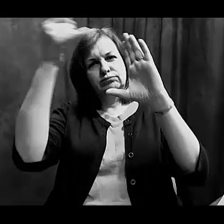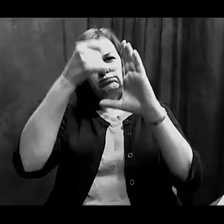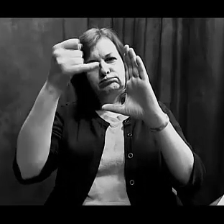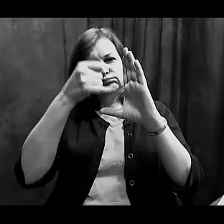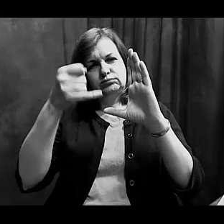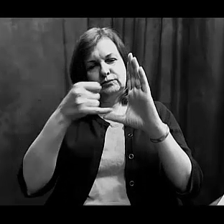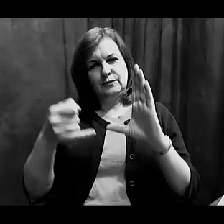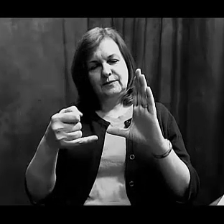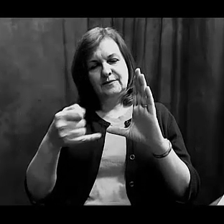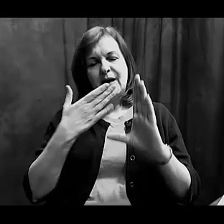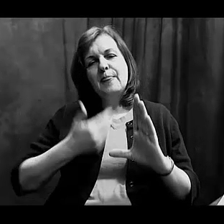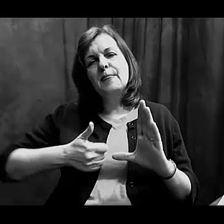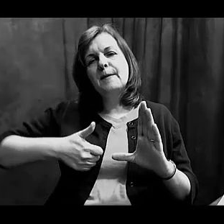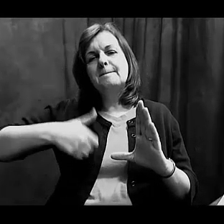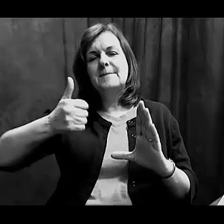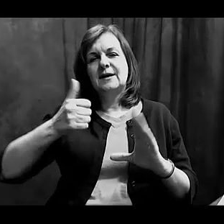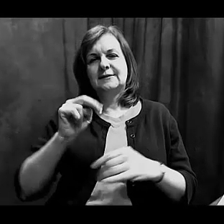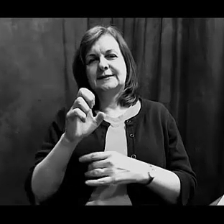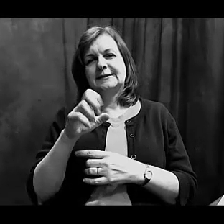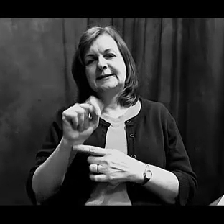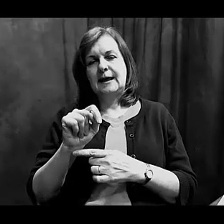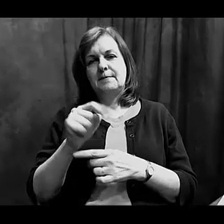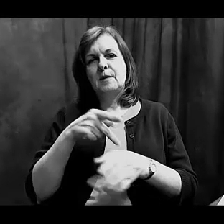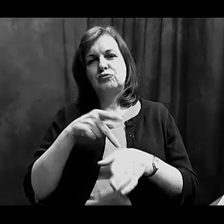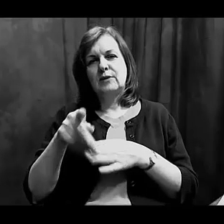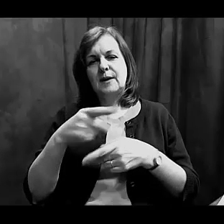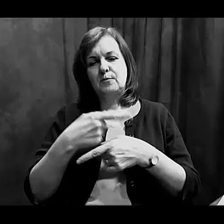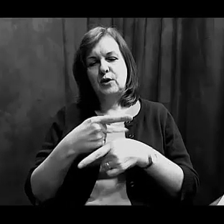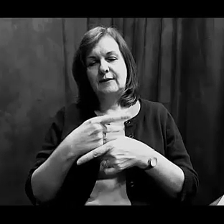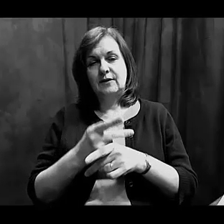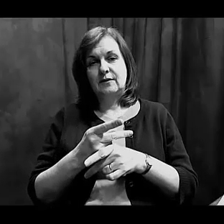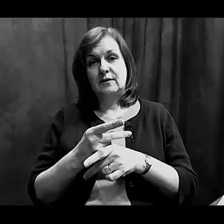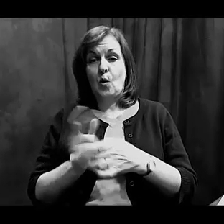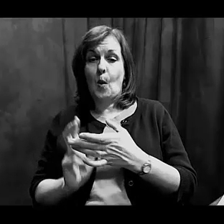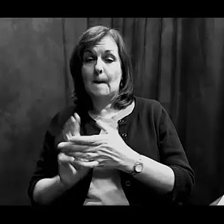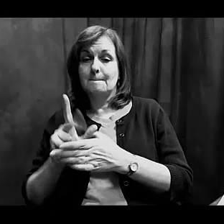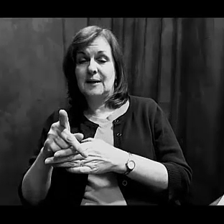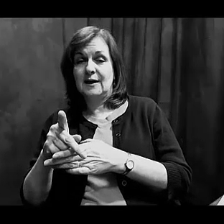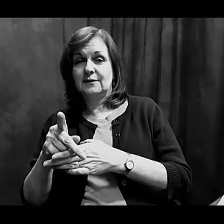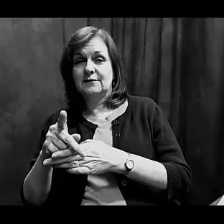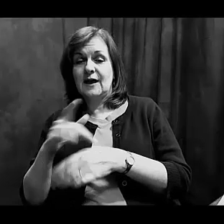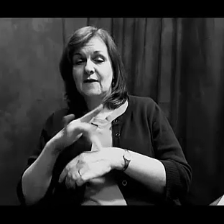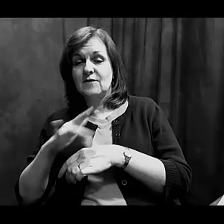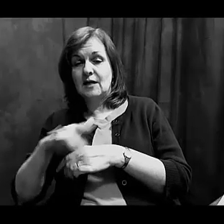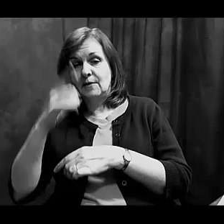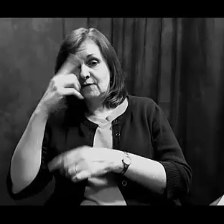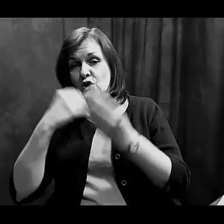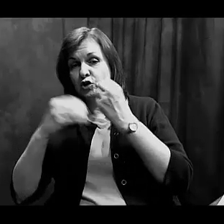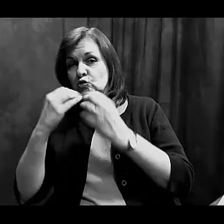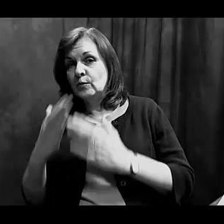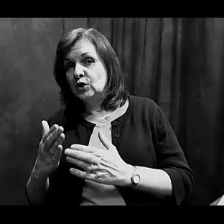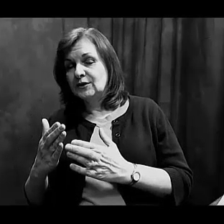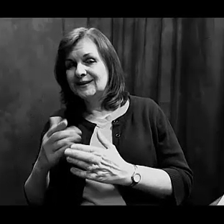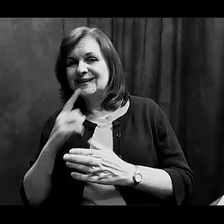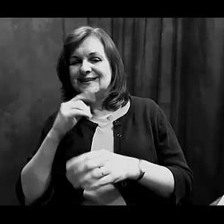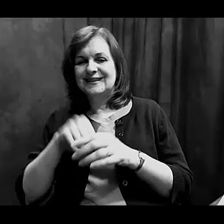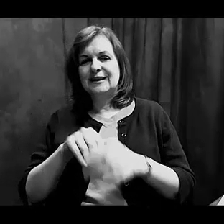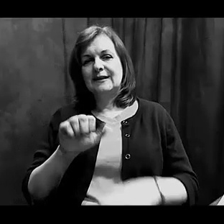here, the best availability of net primary productivity or plants